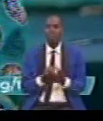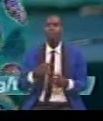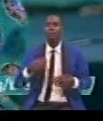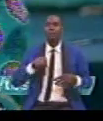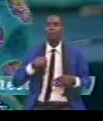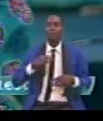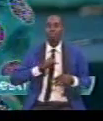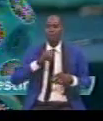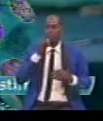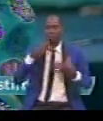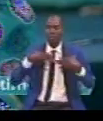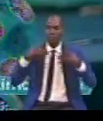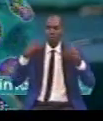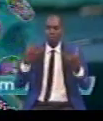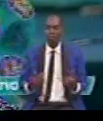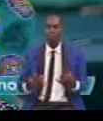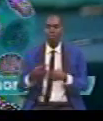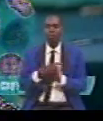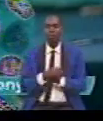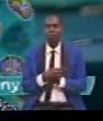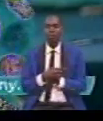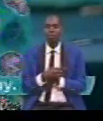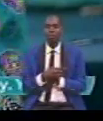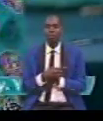healed today. And when